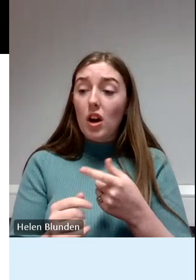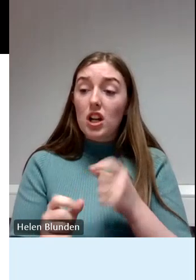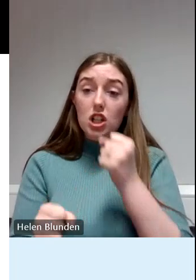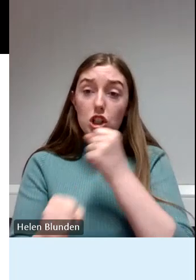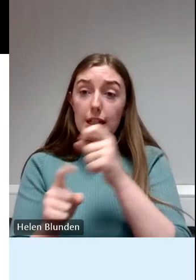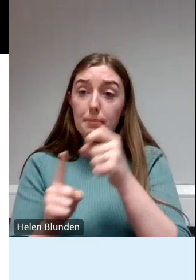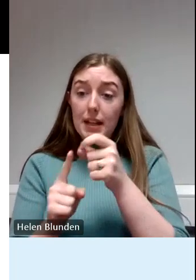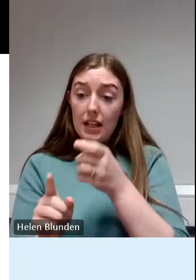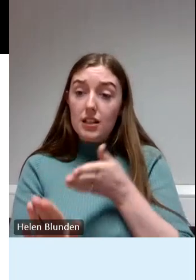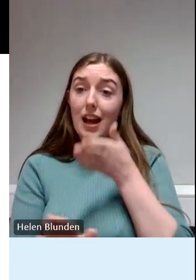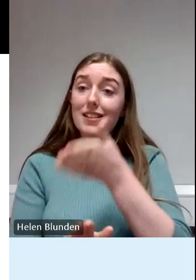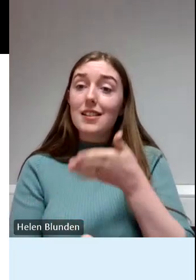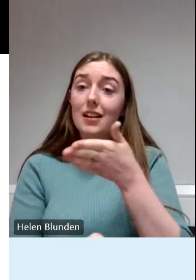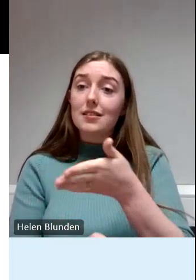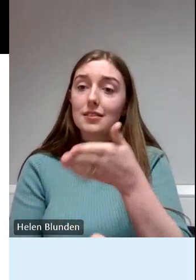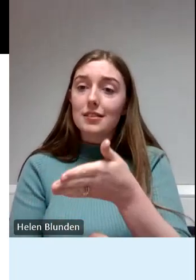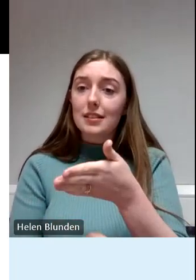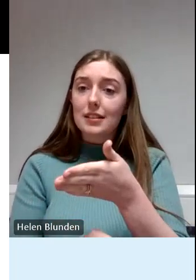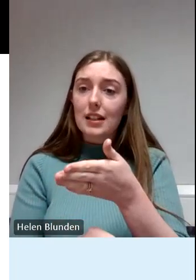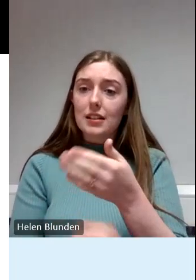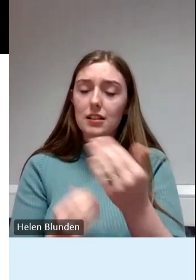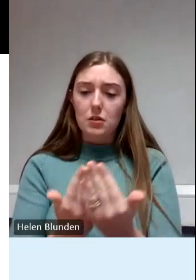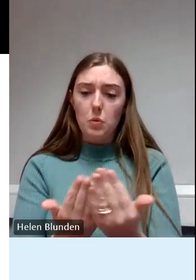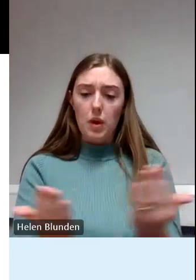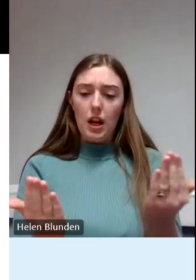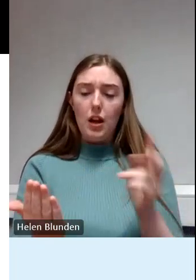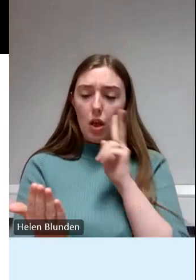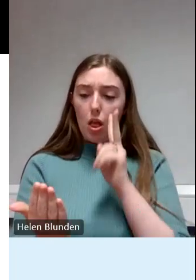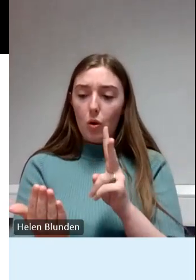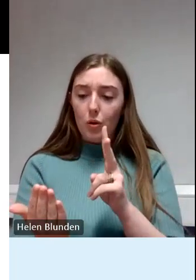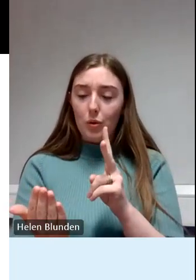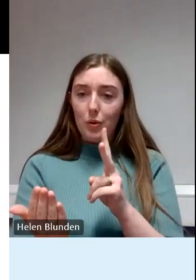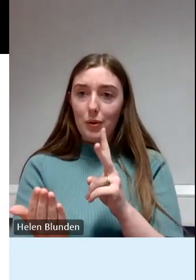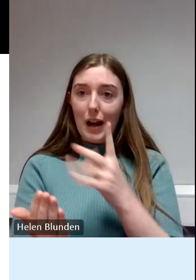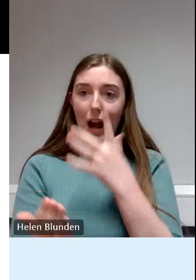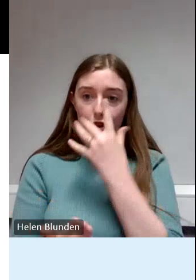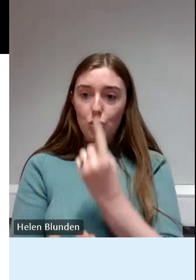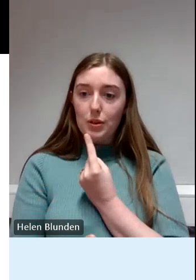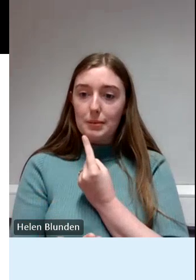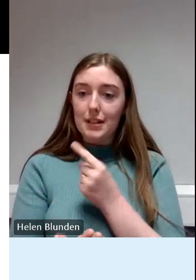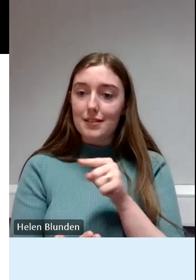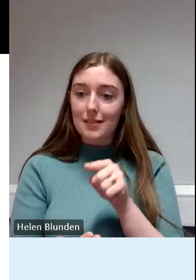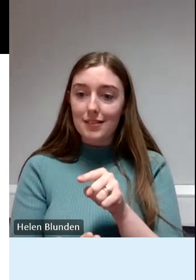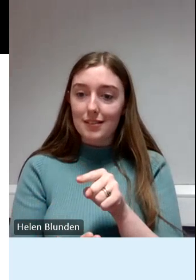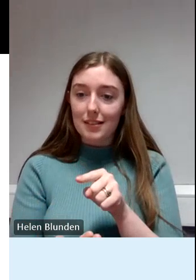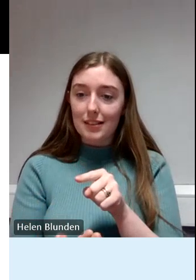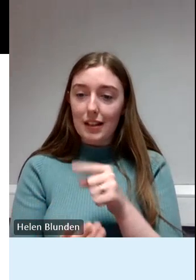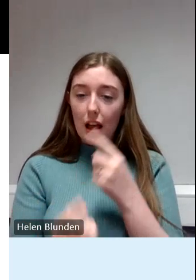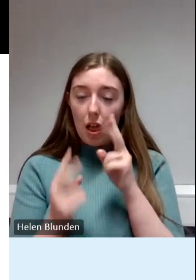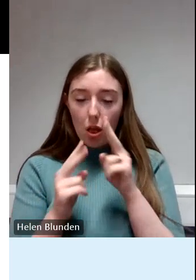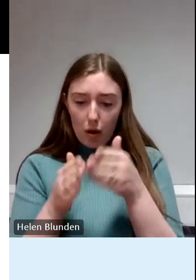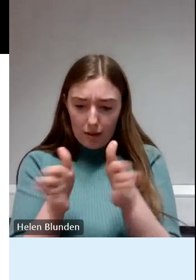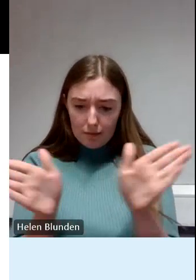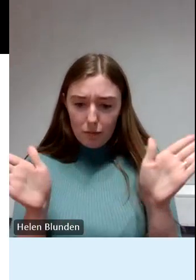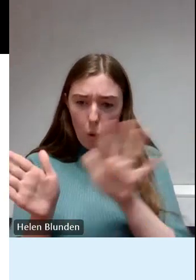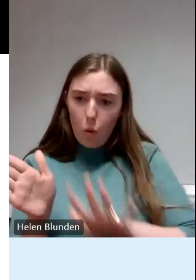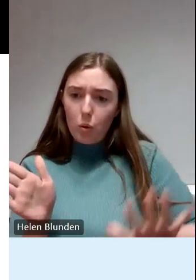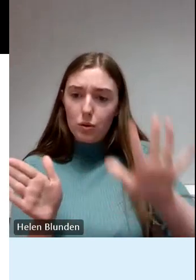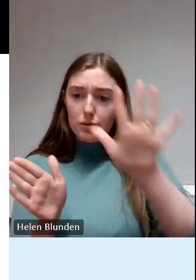we look at that information on a completely anonymized basis and on a bigger scale. But by looking